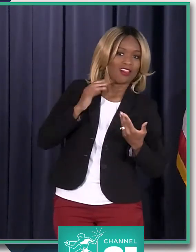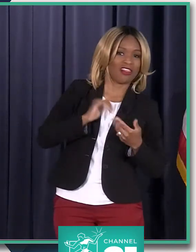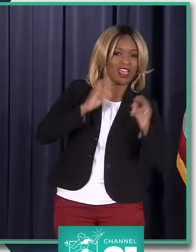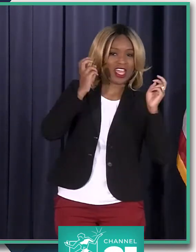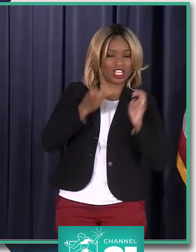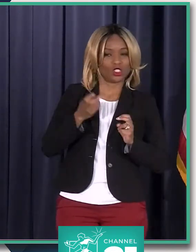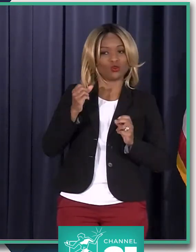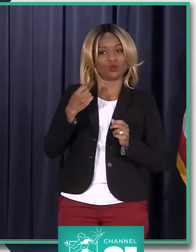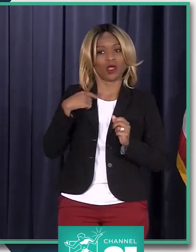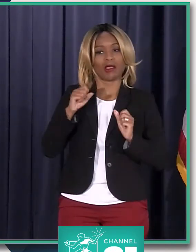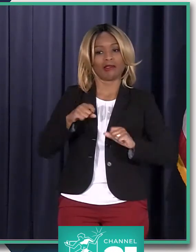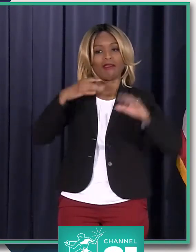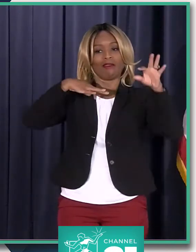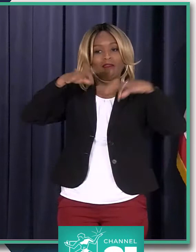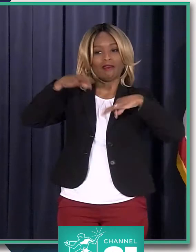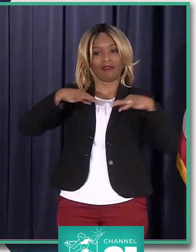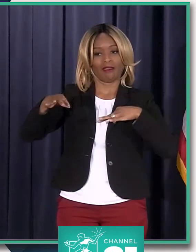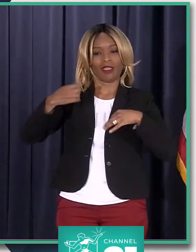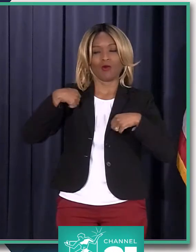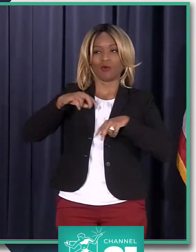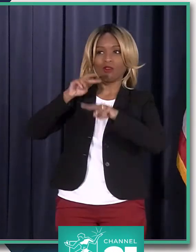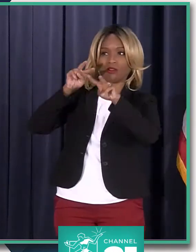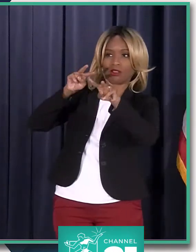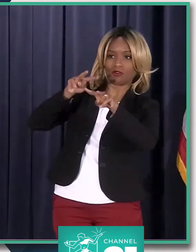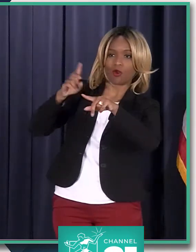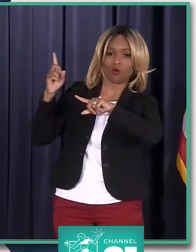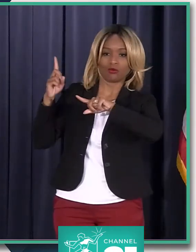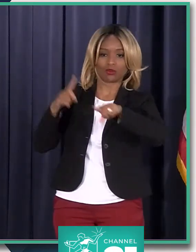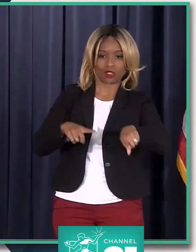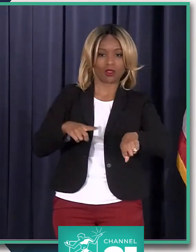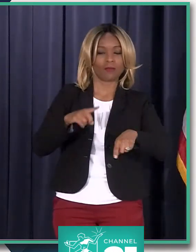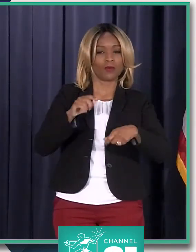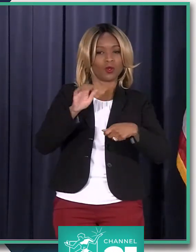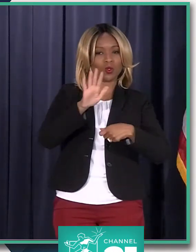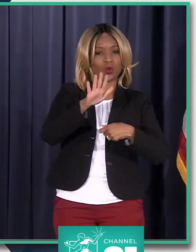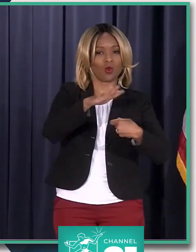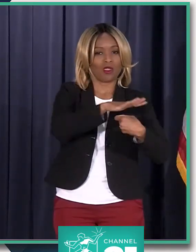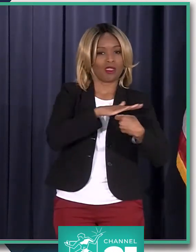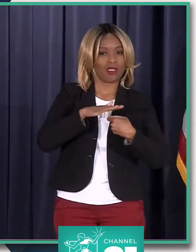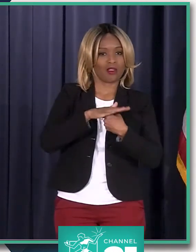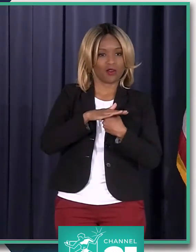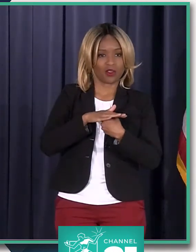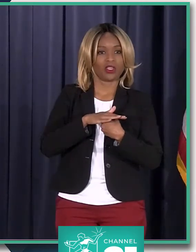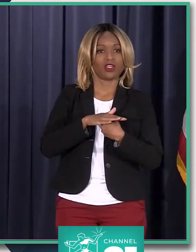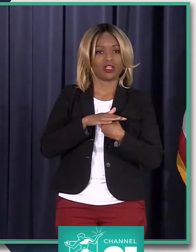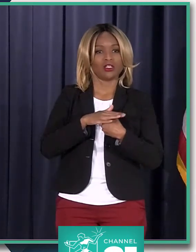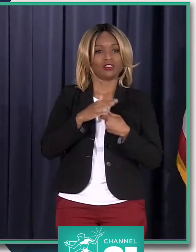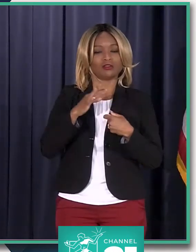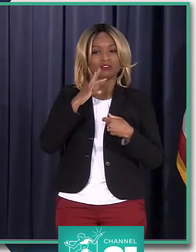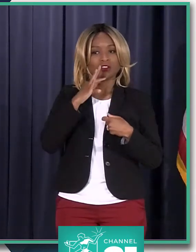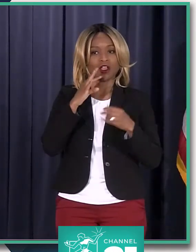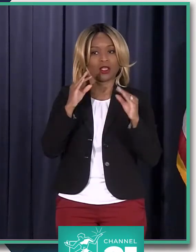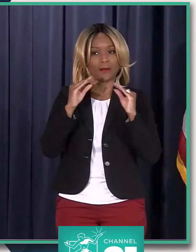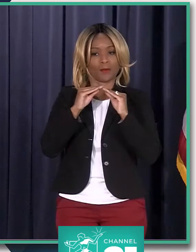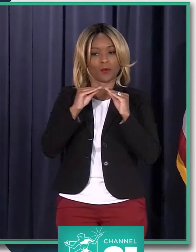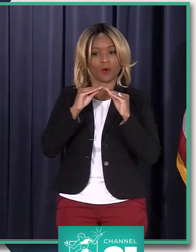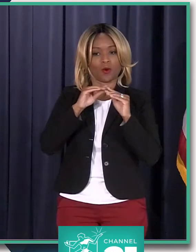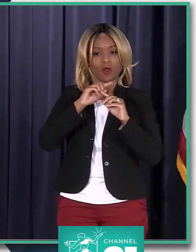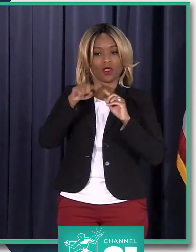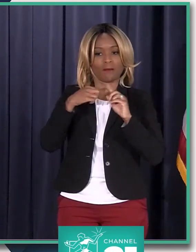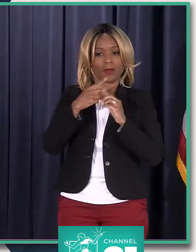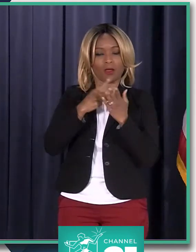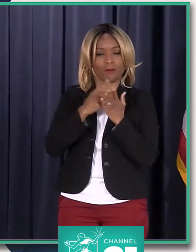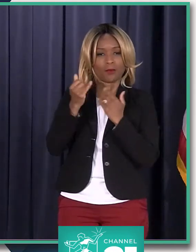talk about it, and we look forward to coming out to the neighborhoods in the future to talk about the projects that are